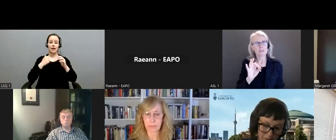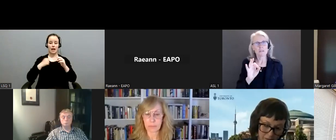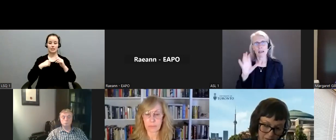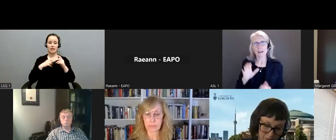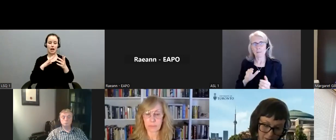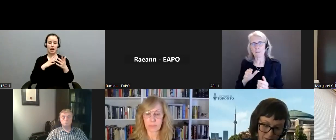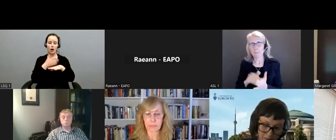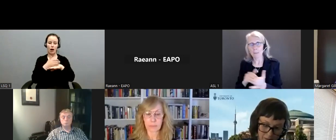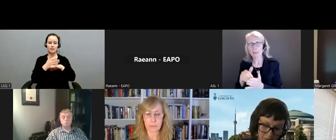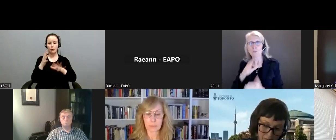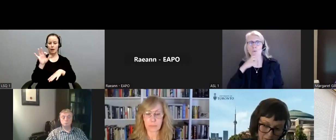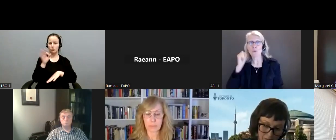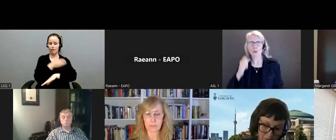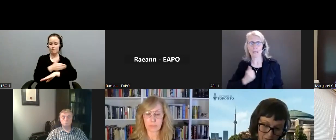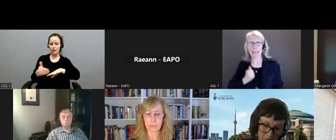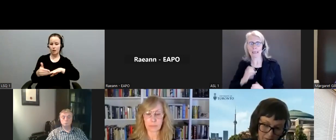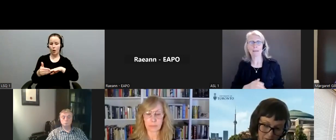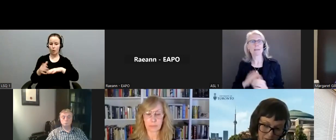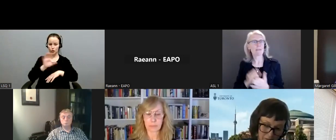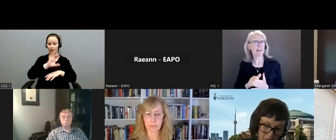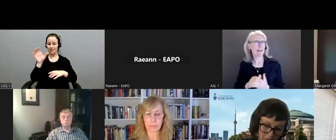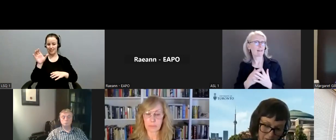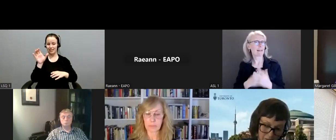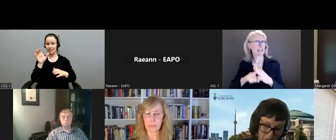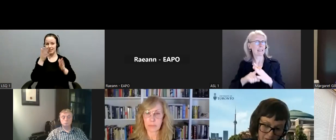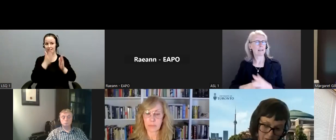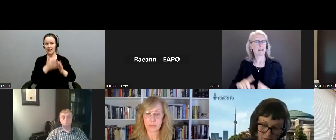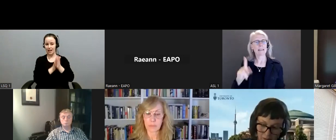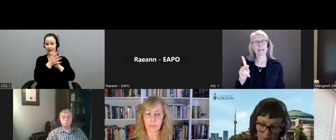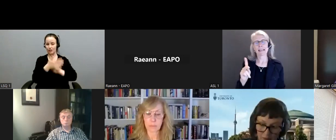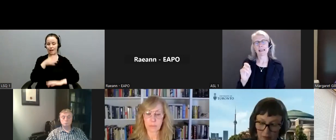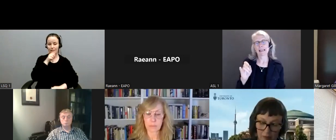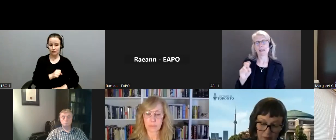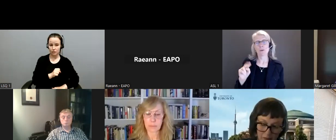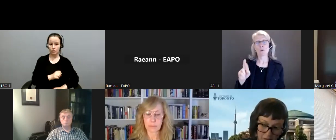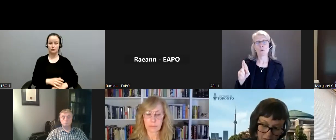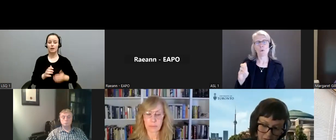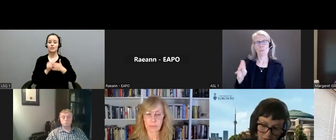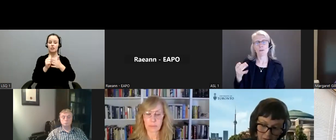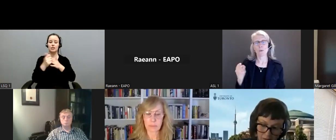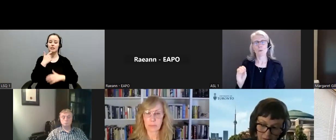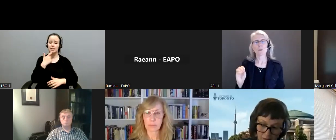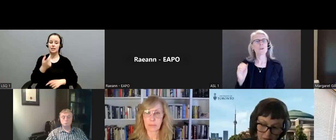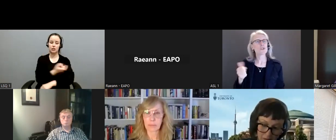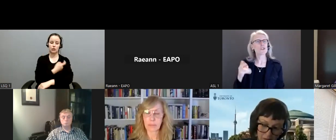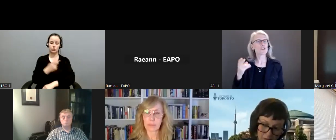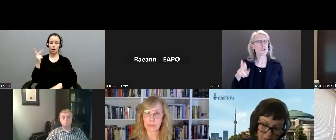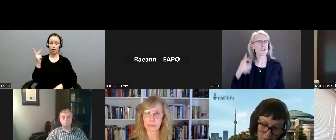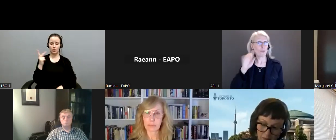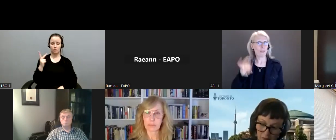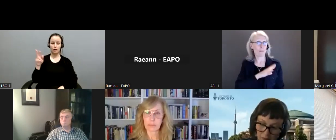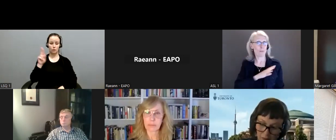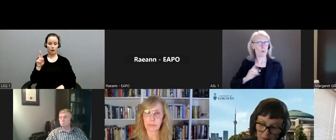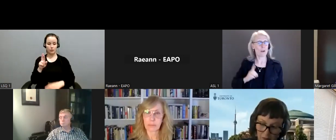Canadians. This was a brainchild and is being led by Dr. Kieran Ribeiro, who's with us today, who is the chair of the board at